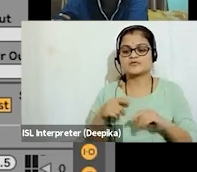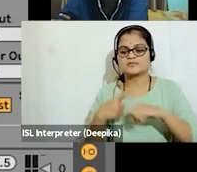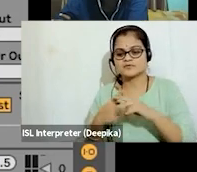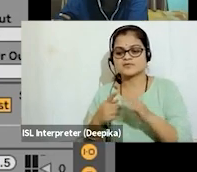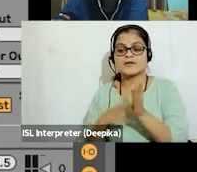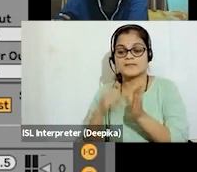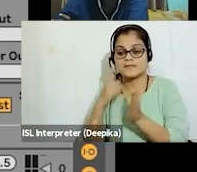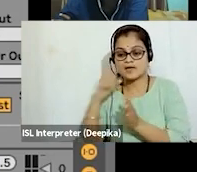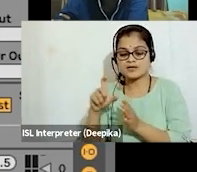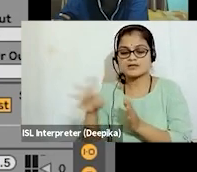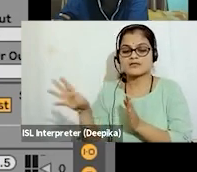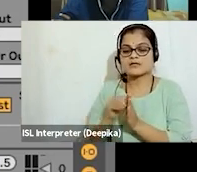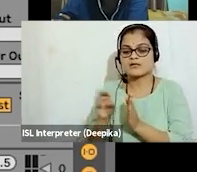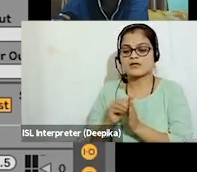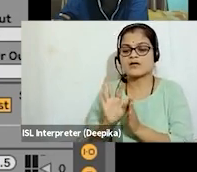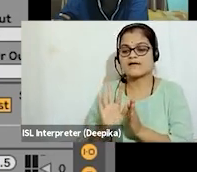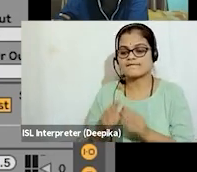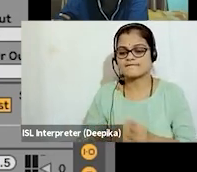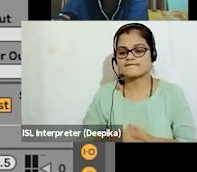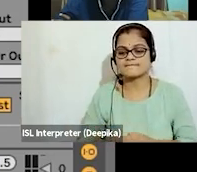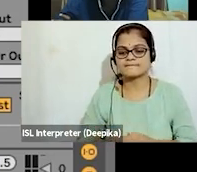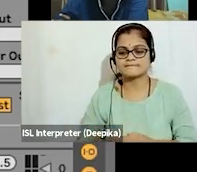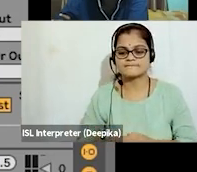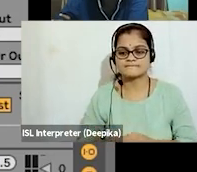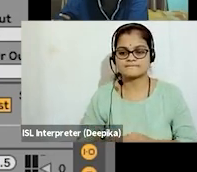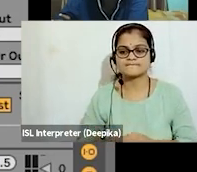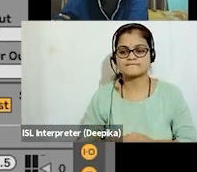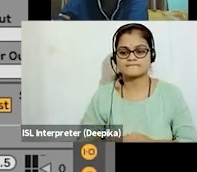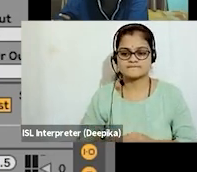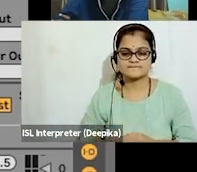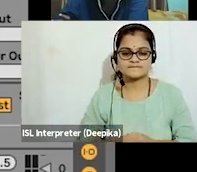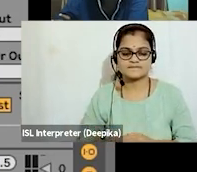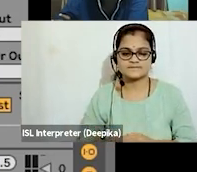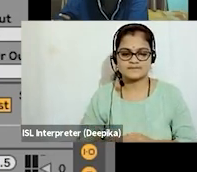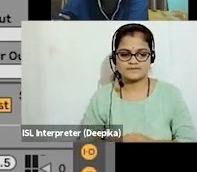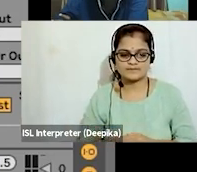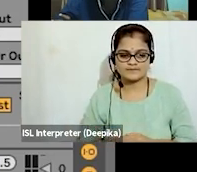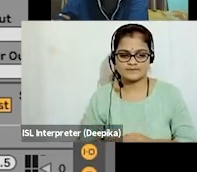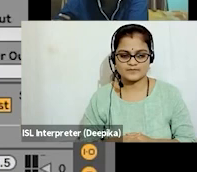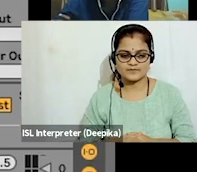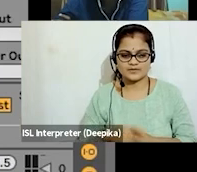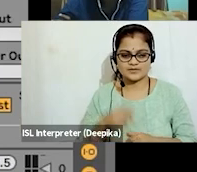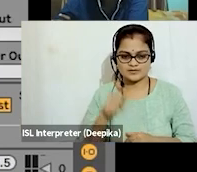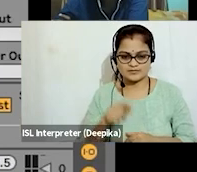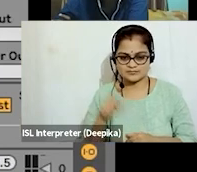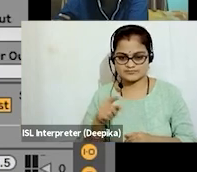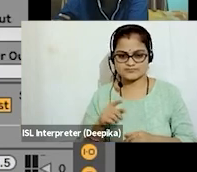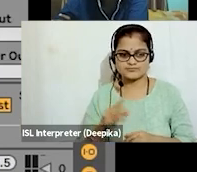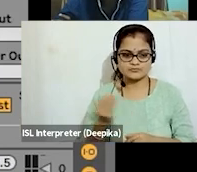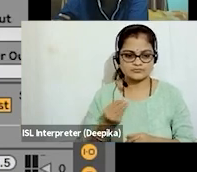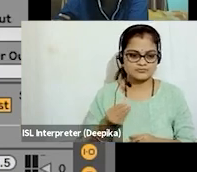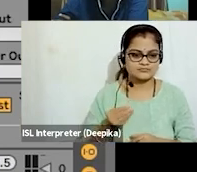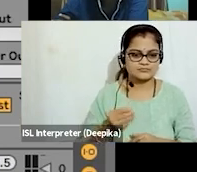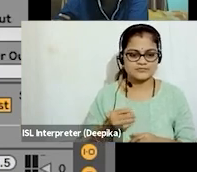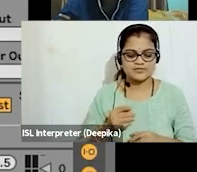up a lot of interference and things like that. So Cool. this was, I mean, it's really heavy-handed.